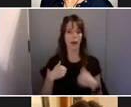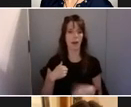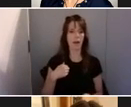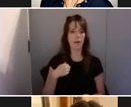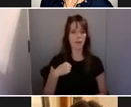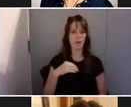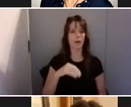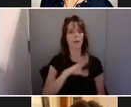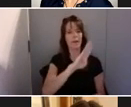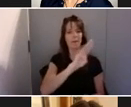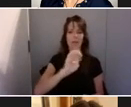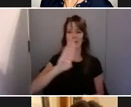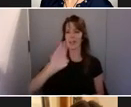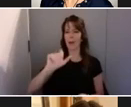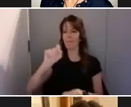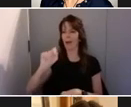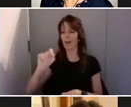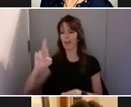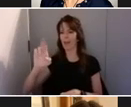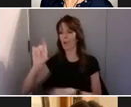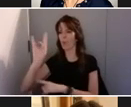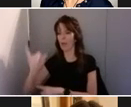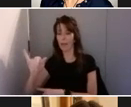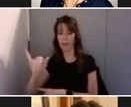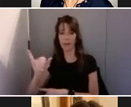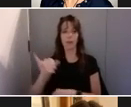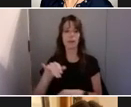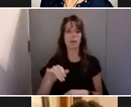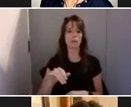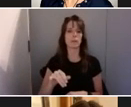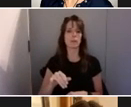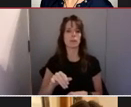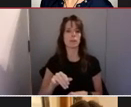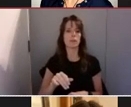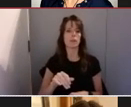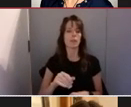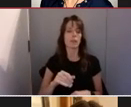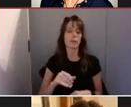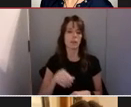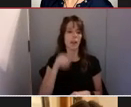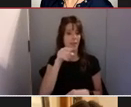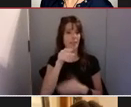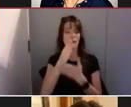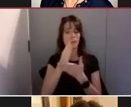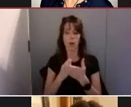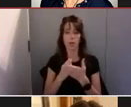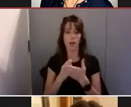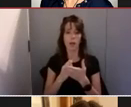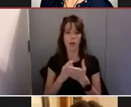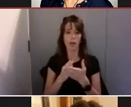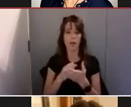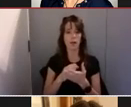Ready where you can click in. When we talked about where do I vote tool, this is part of the